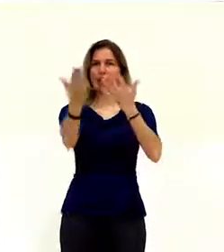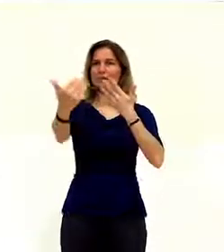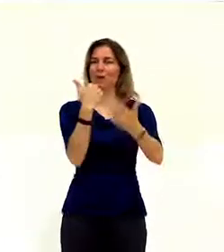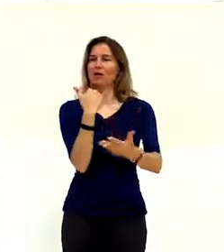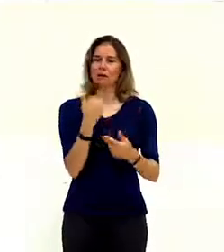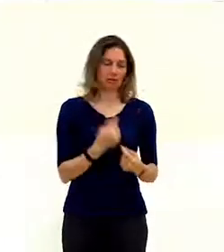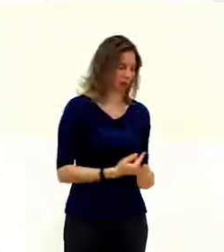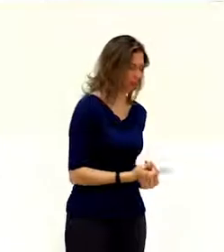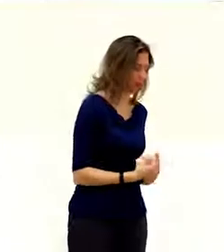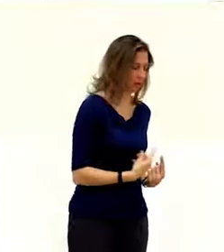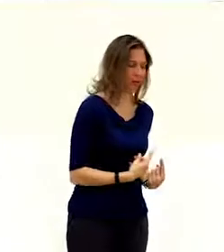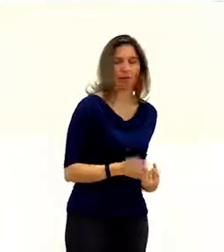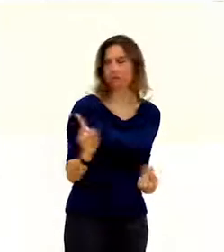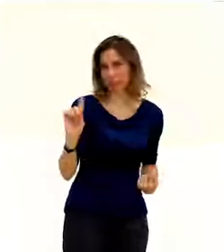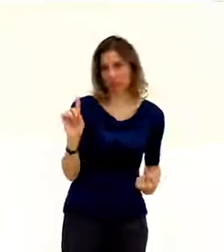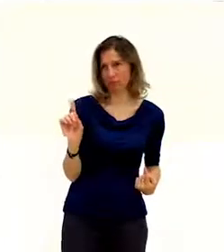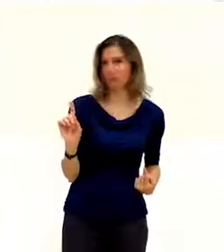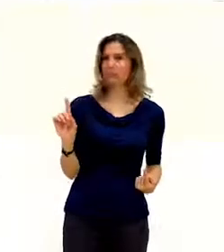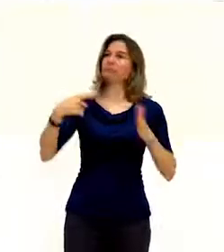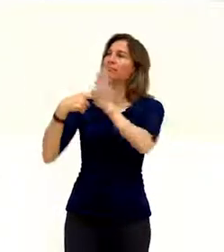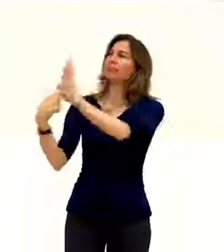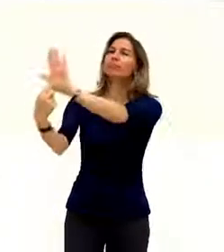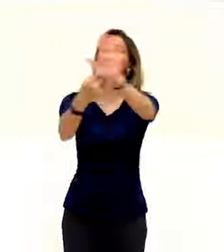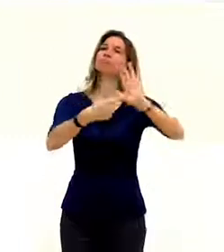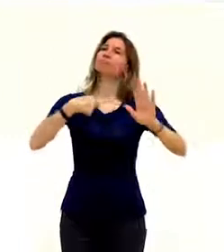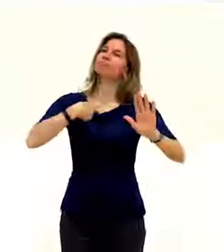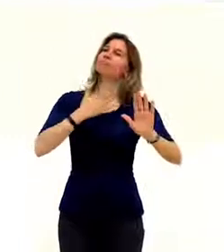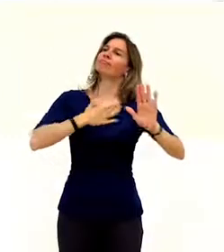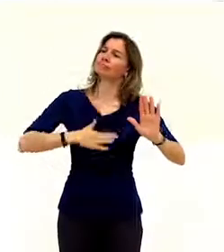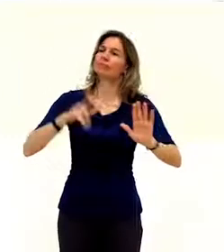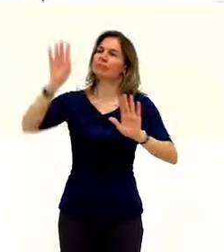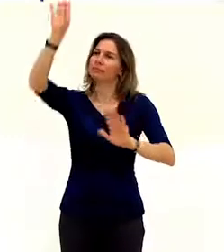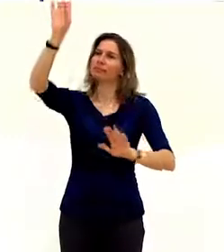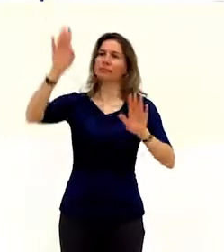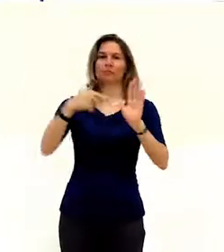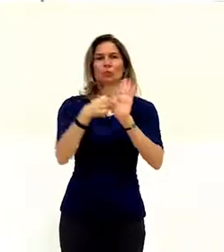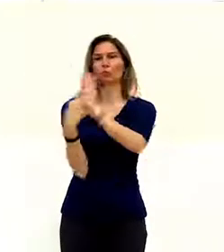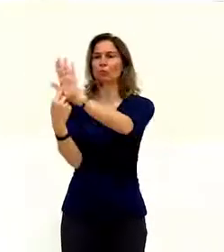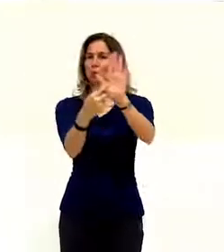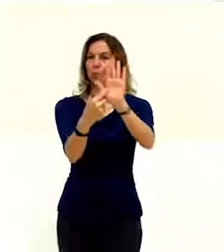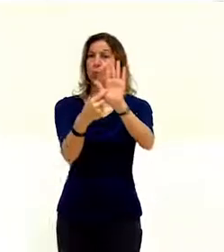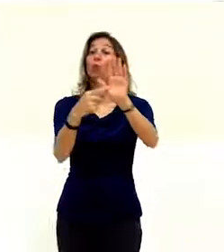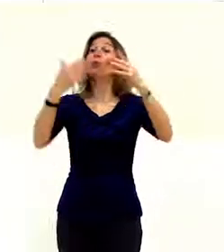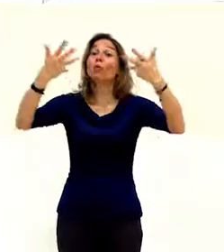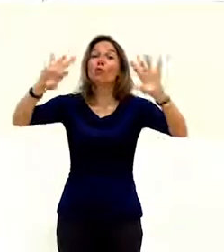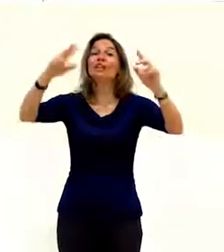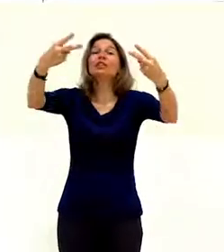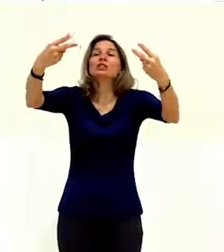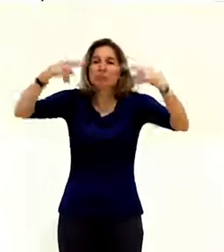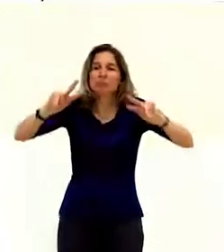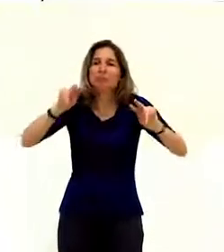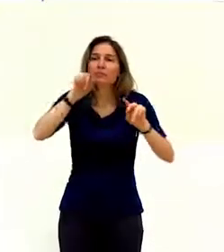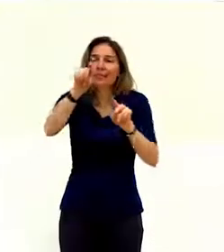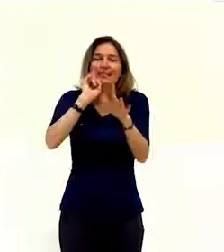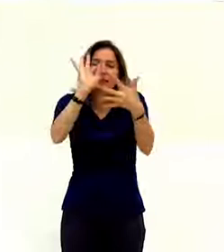services. In addition to that, contracting authorities must specify the contracts, must create